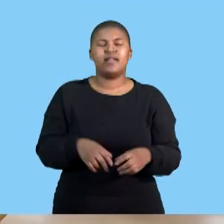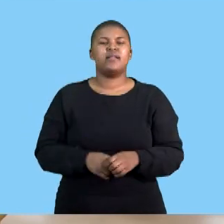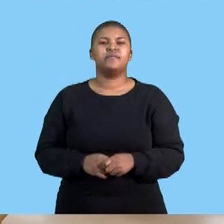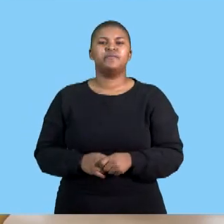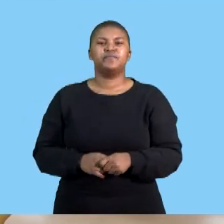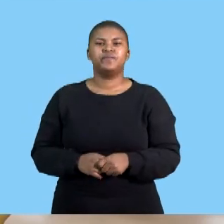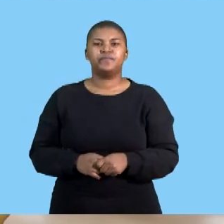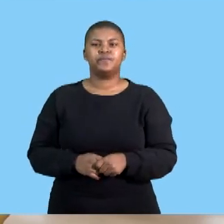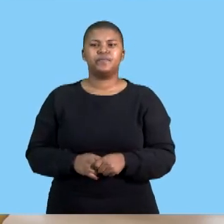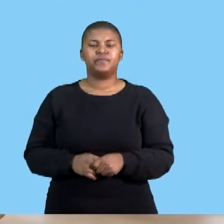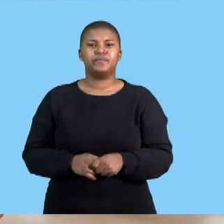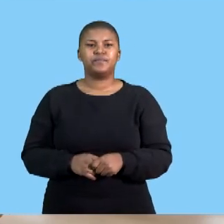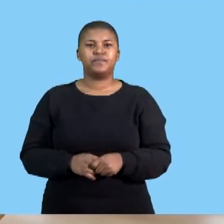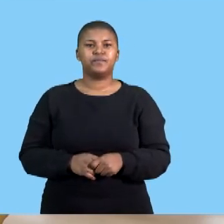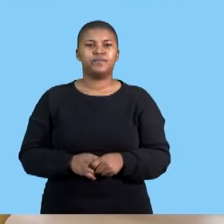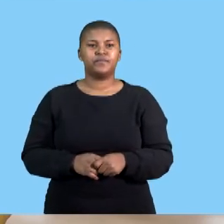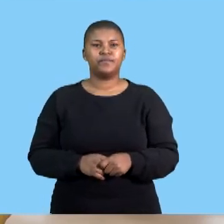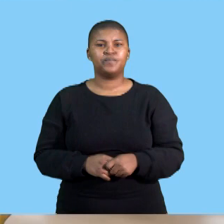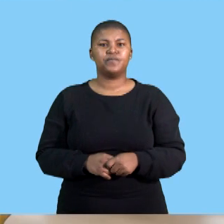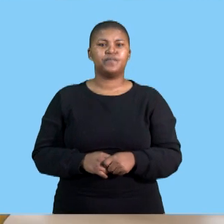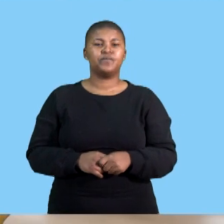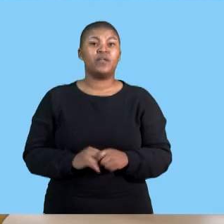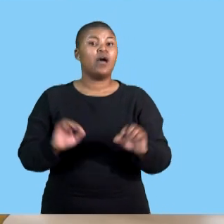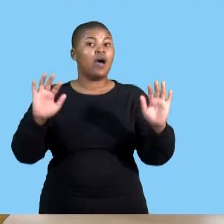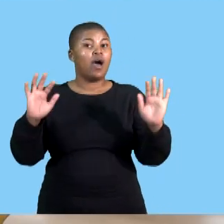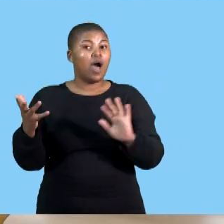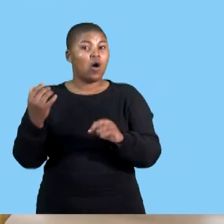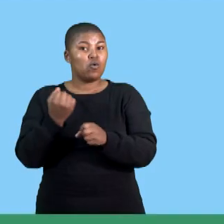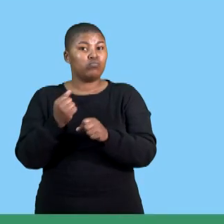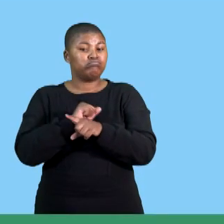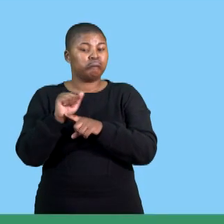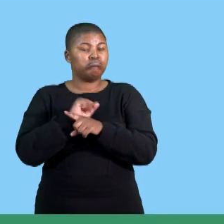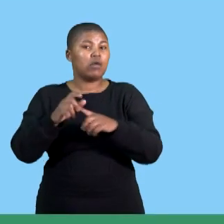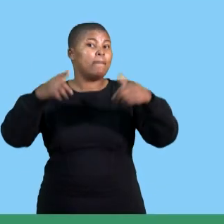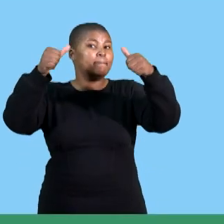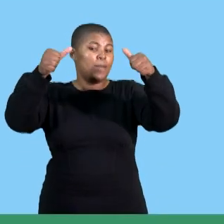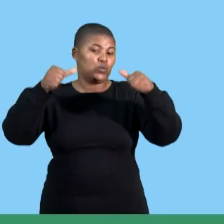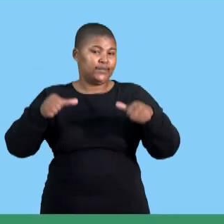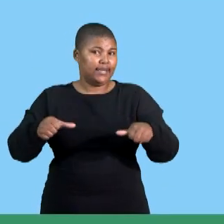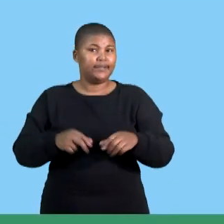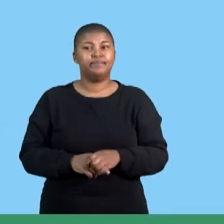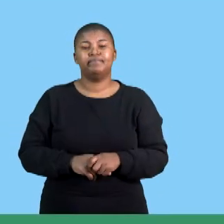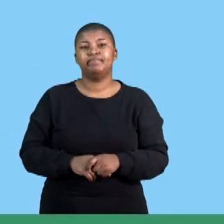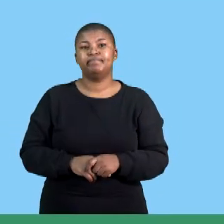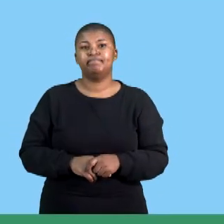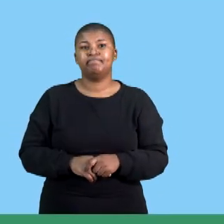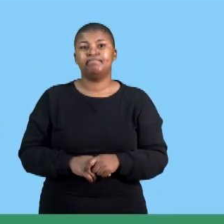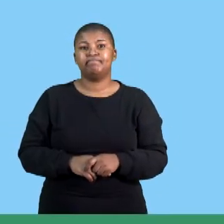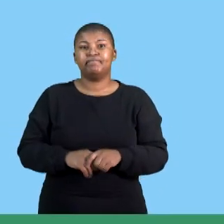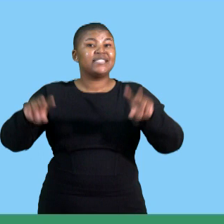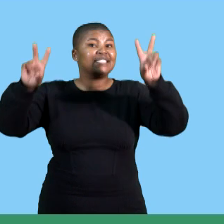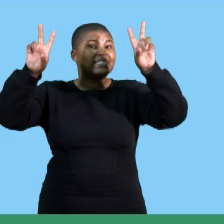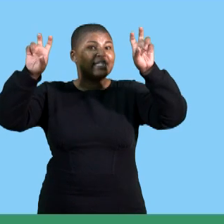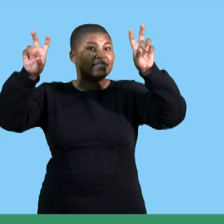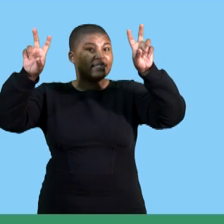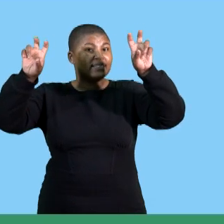the transparency. Then we move on to the guidelines on how to prepare posters. Use the title on the poster